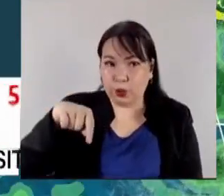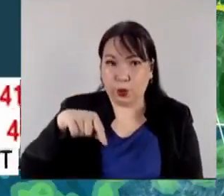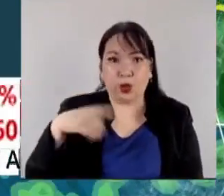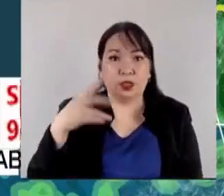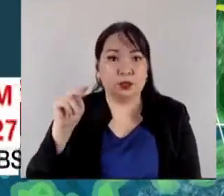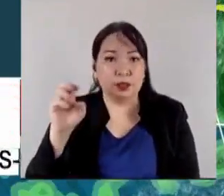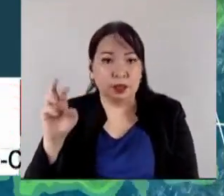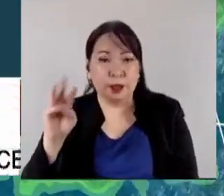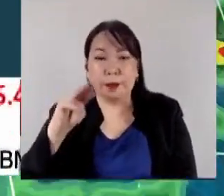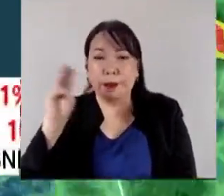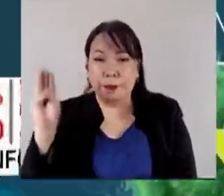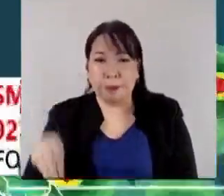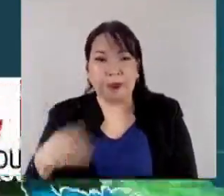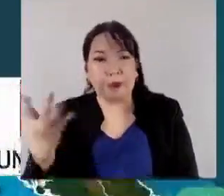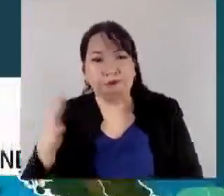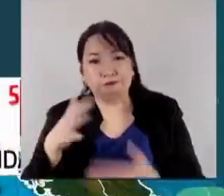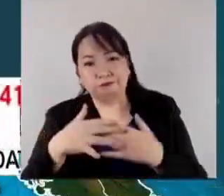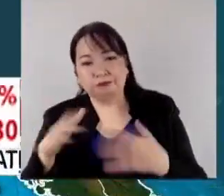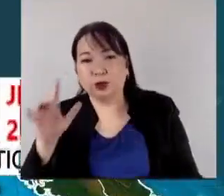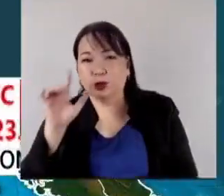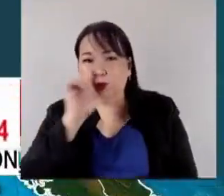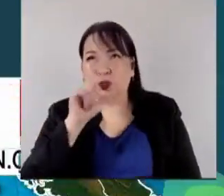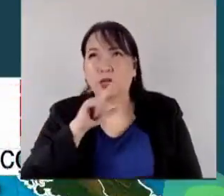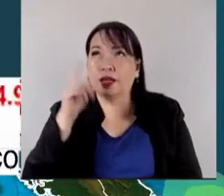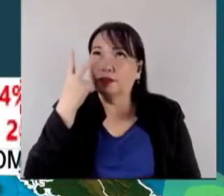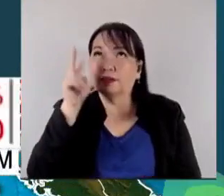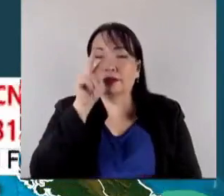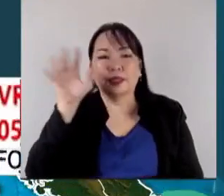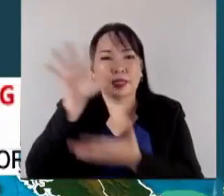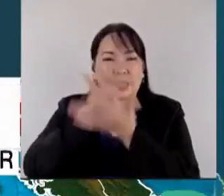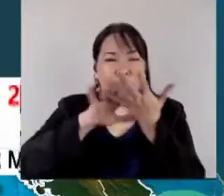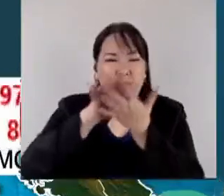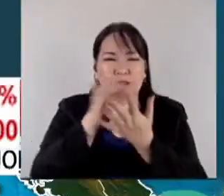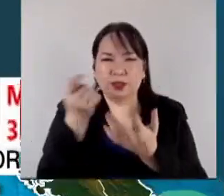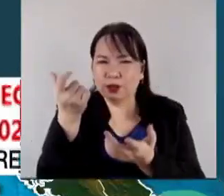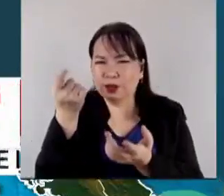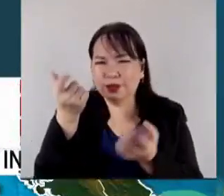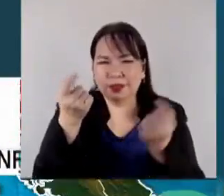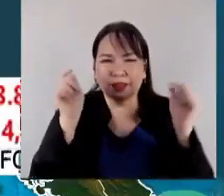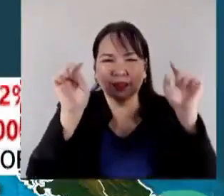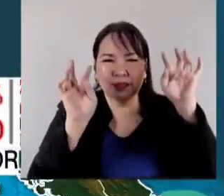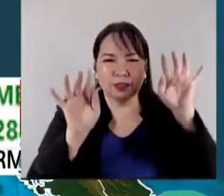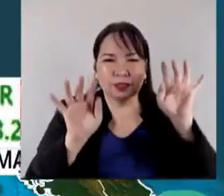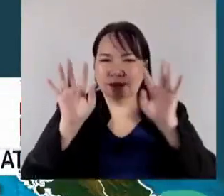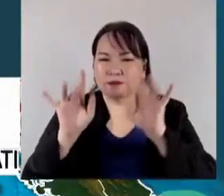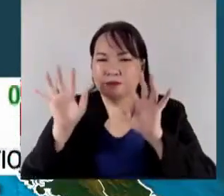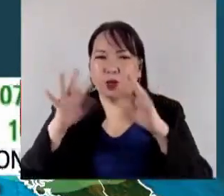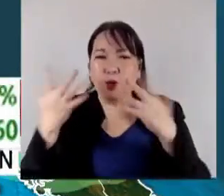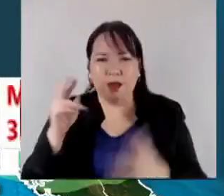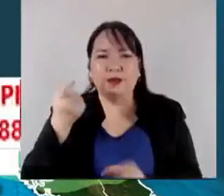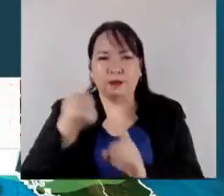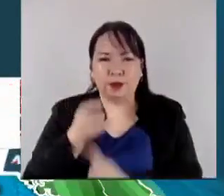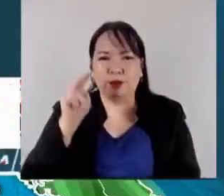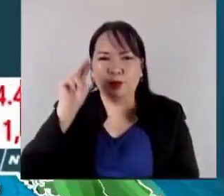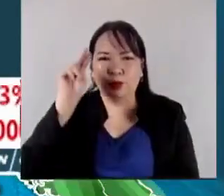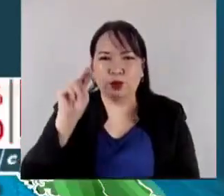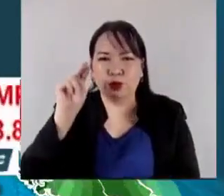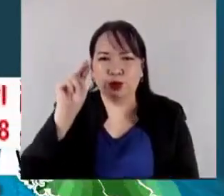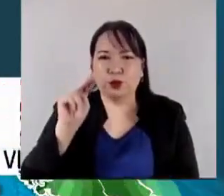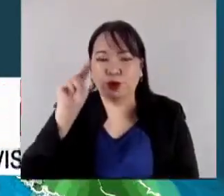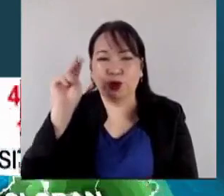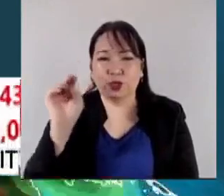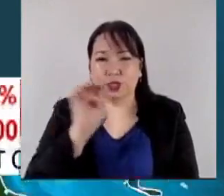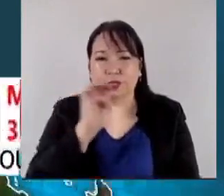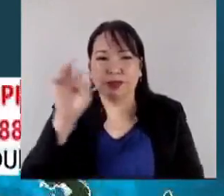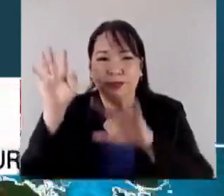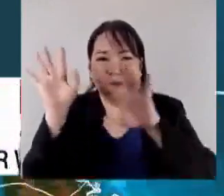we are expecting a partly cloudy to cloudy skies with isolated light rains, also due to the northeast monsoon. While in Visayas and Mindanao,